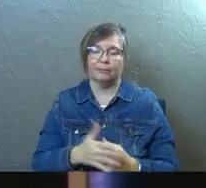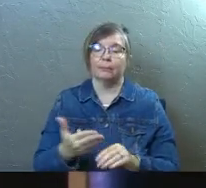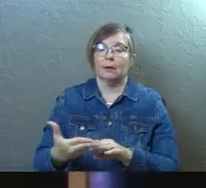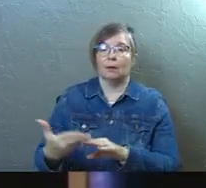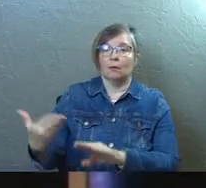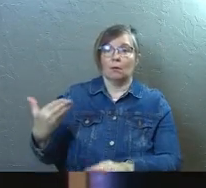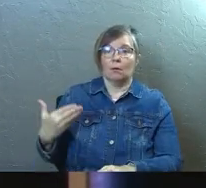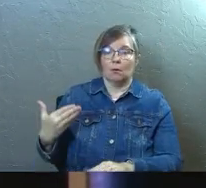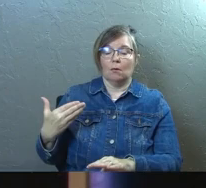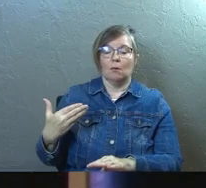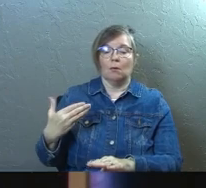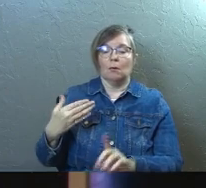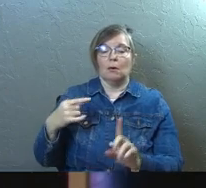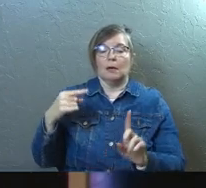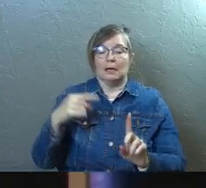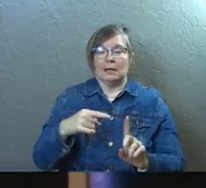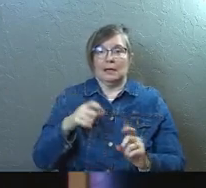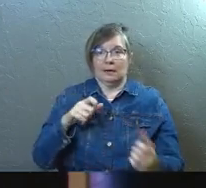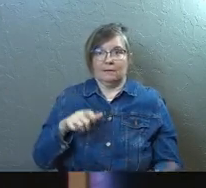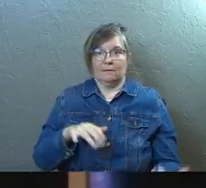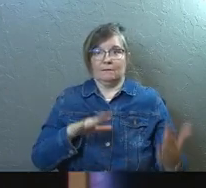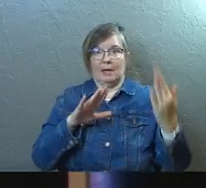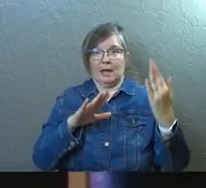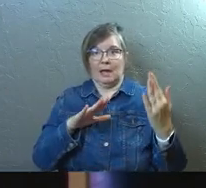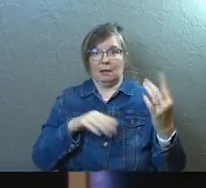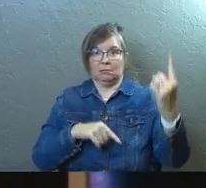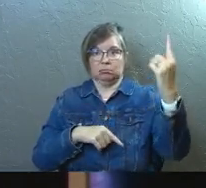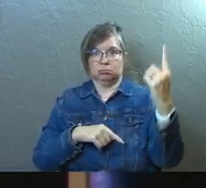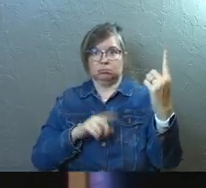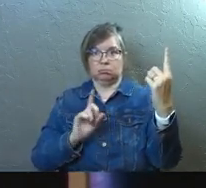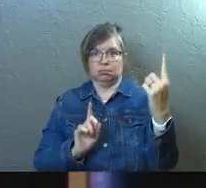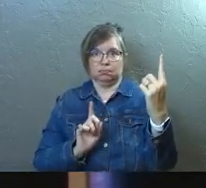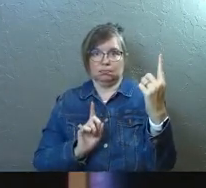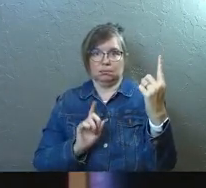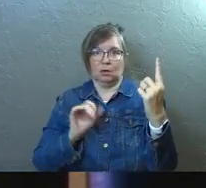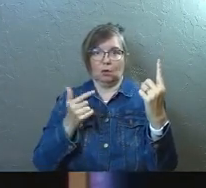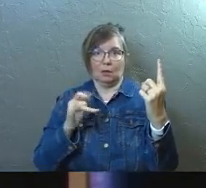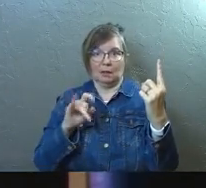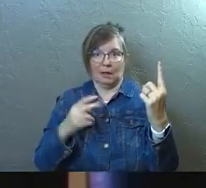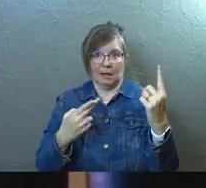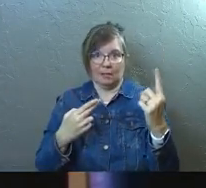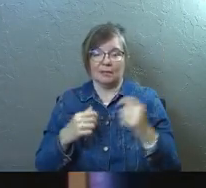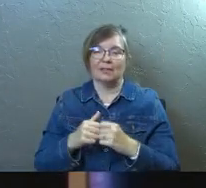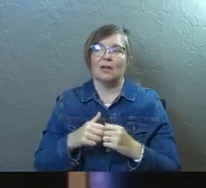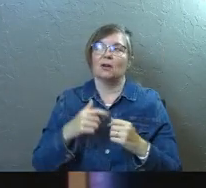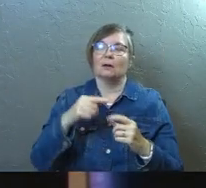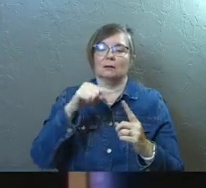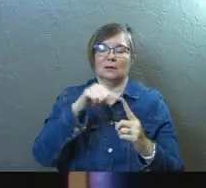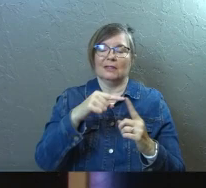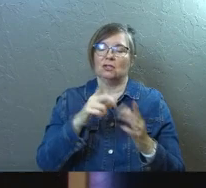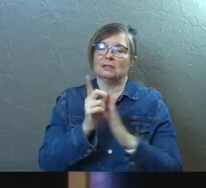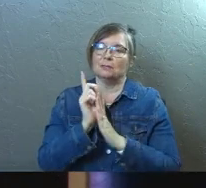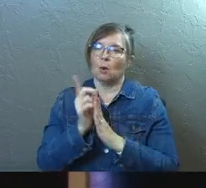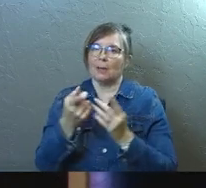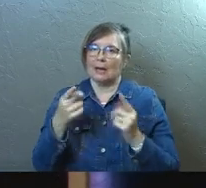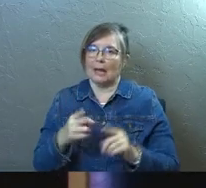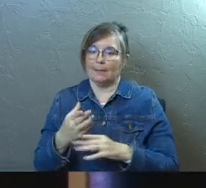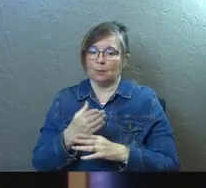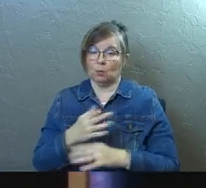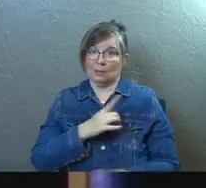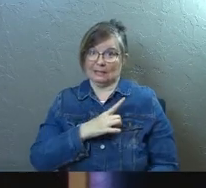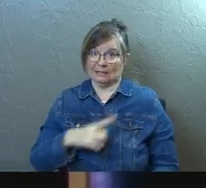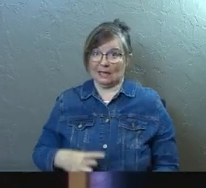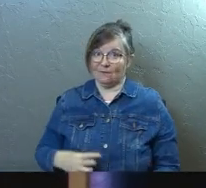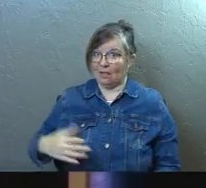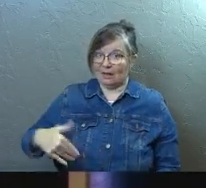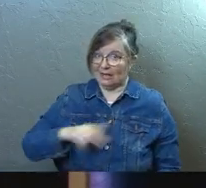Right before he faced Goliath in battle, there's this scene, there's this moment that happens between